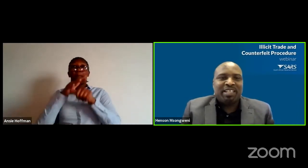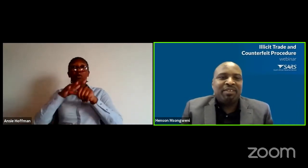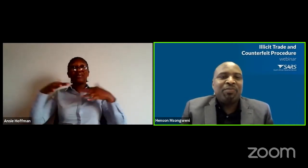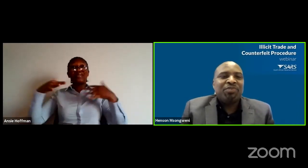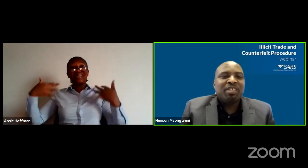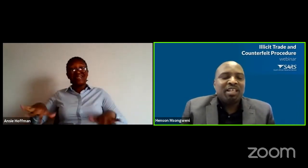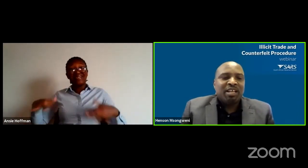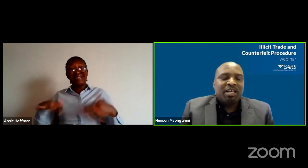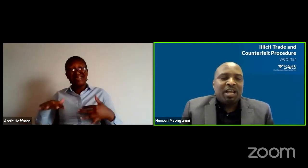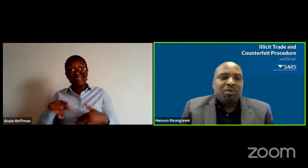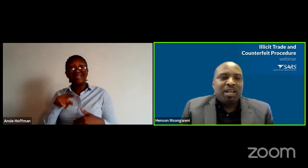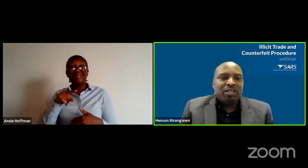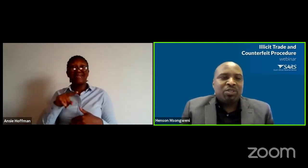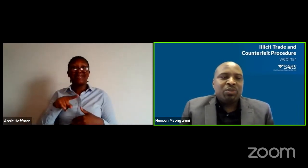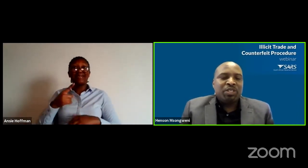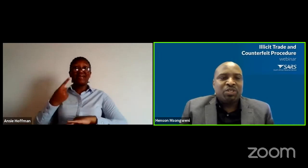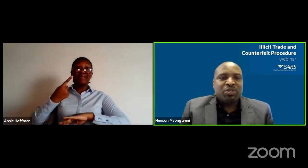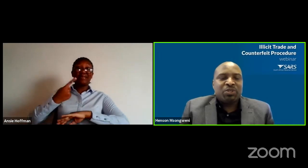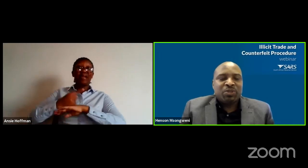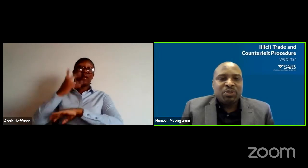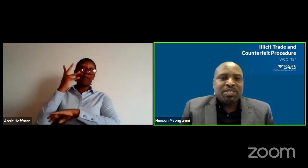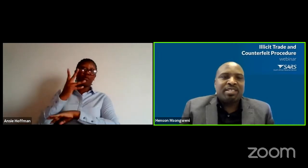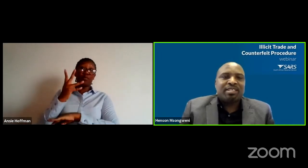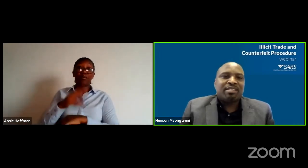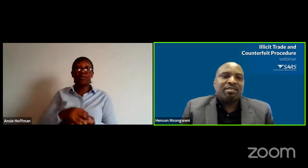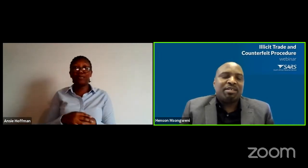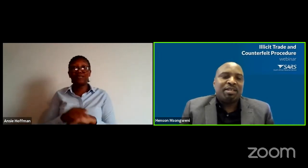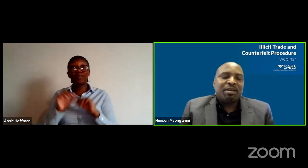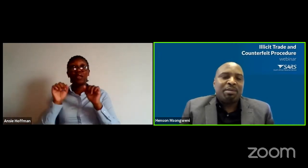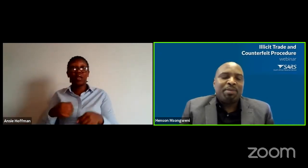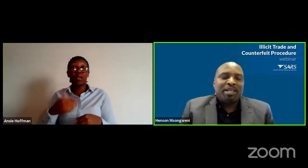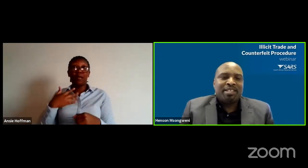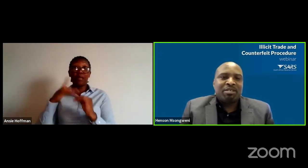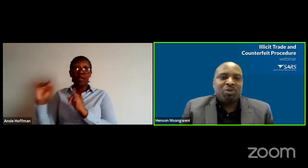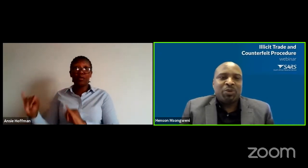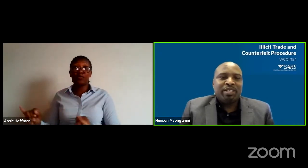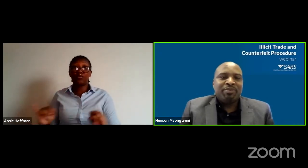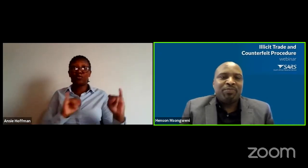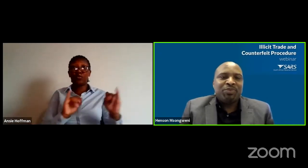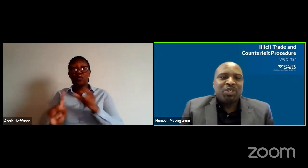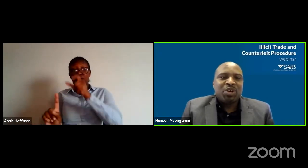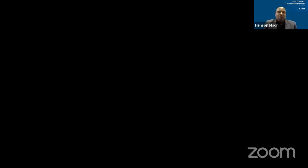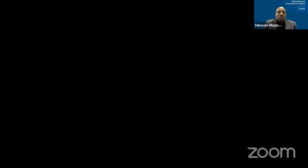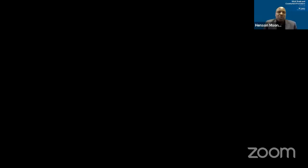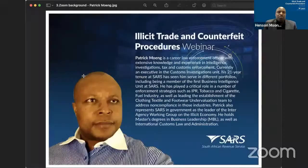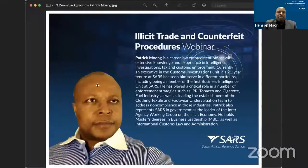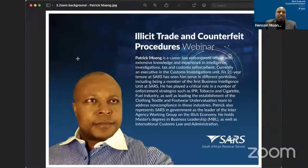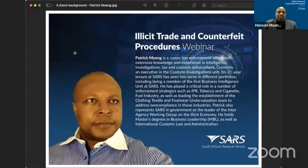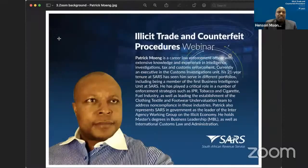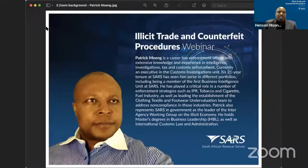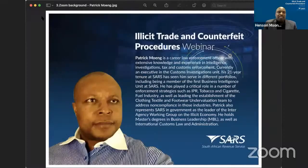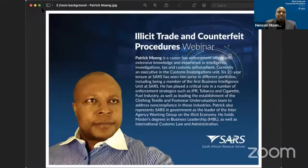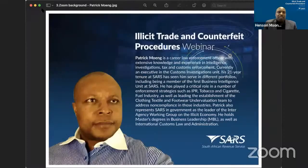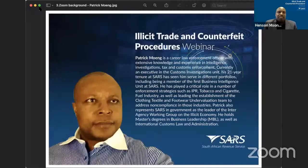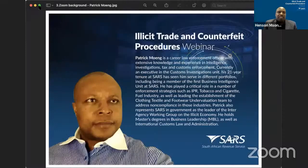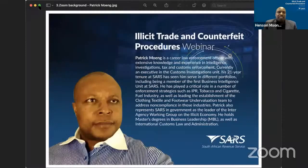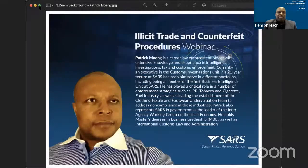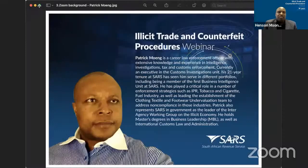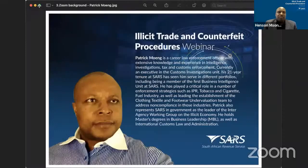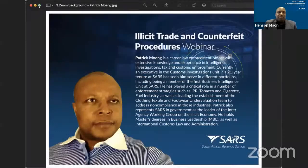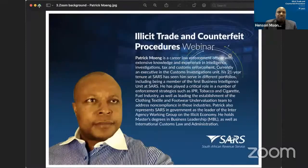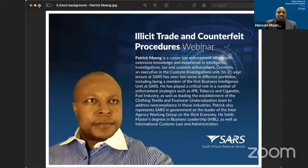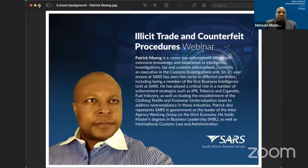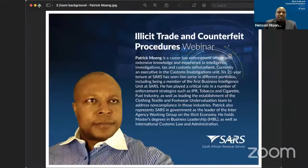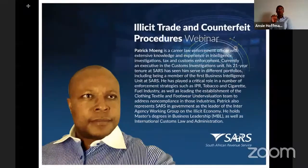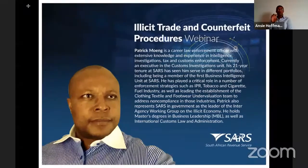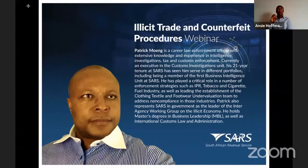this webinar. I would like to introduce Patrick Moweng, who will be giving us the